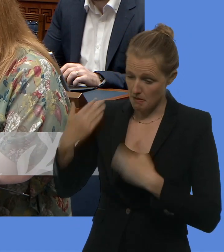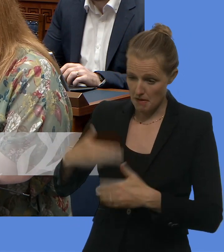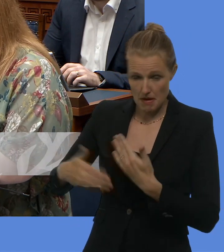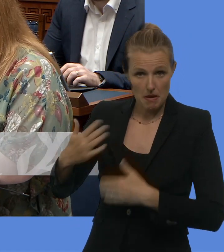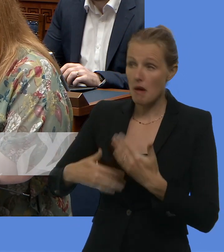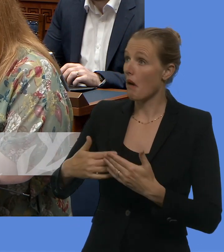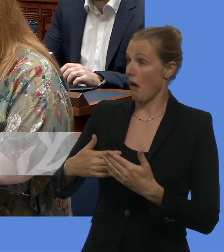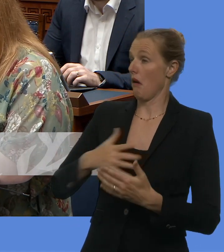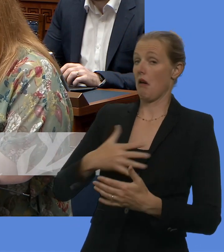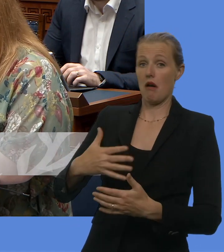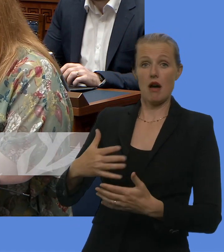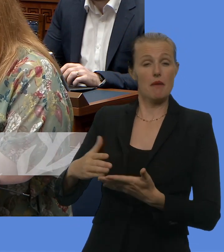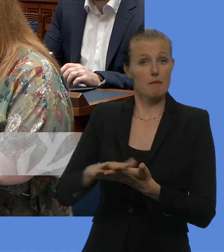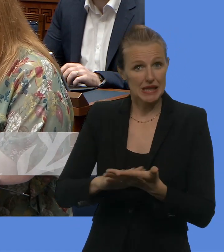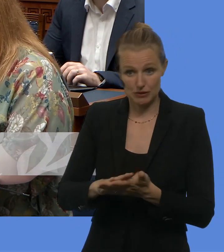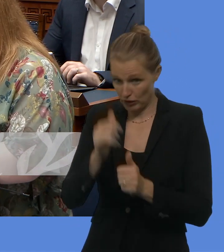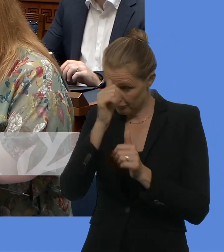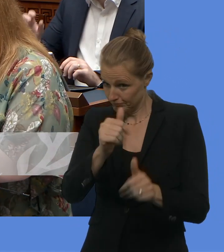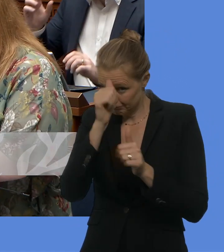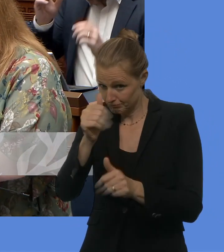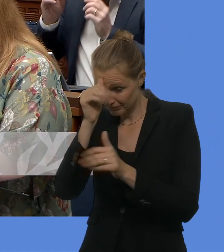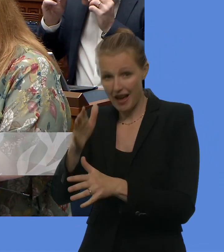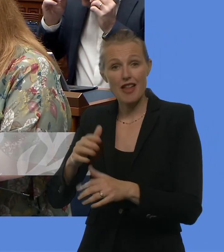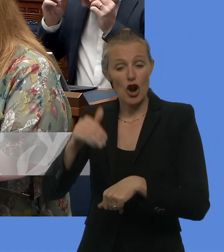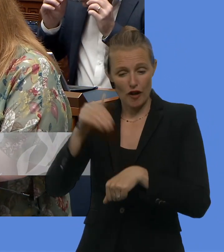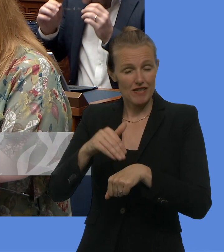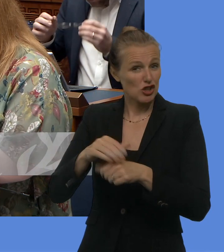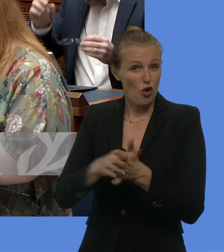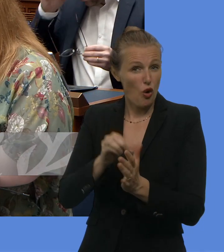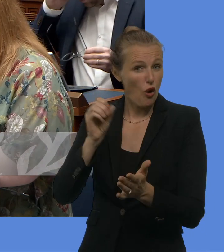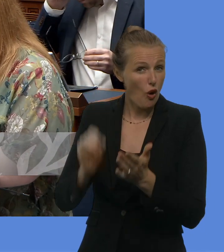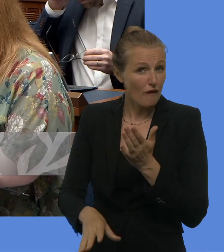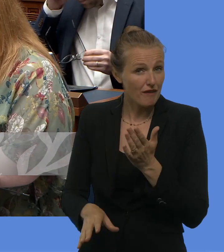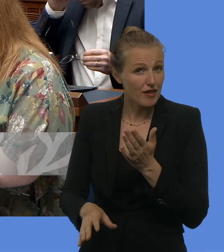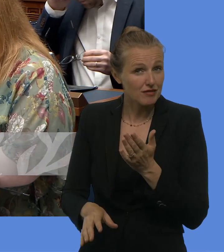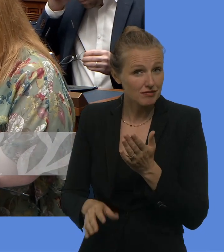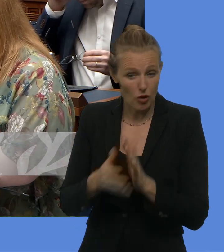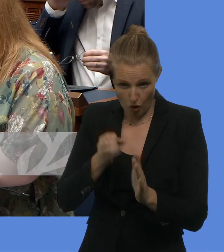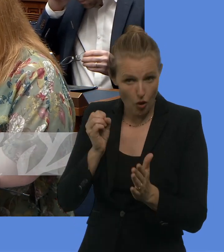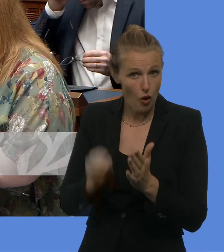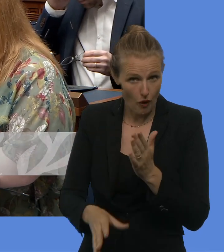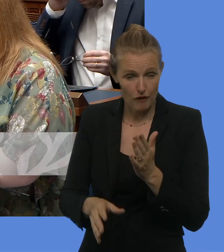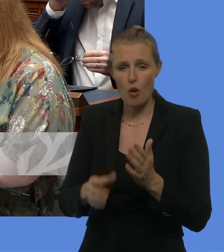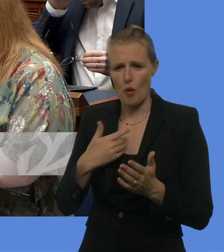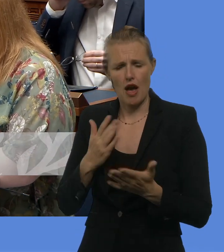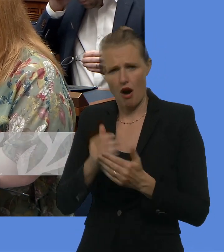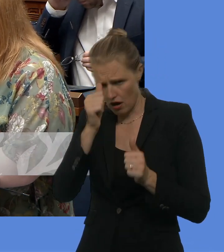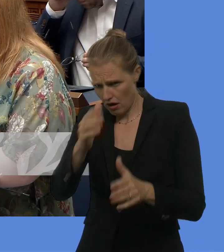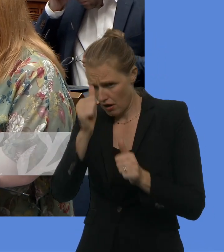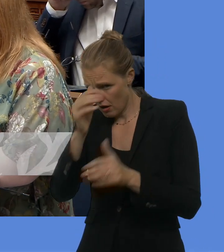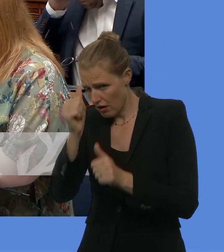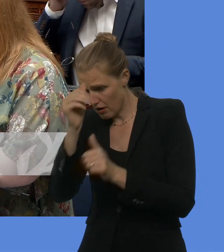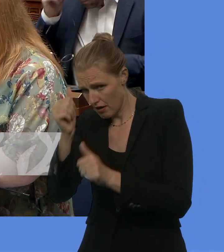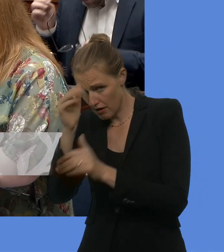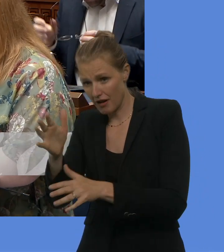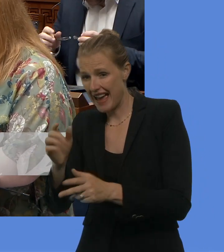and therefore we are notifying people that their convictions have been quashed, where that conviction has been identified, and take steps to notify a personal representative